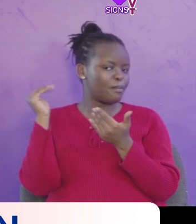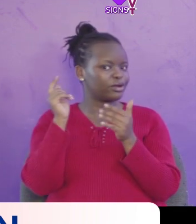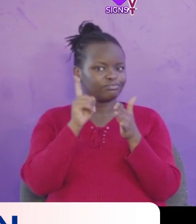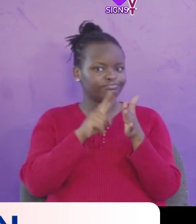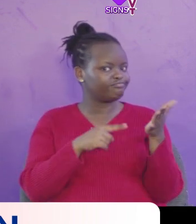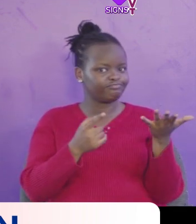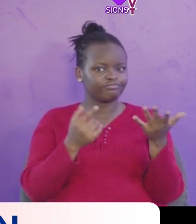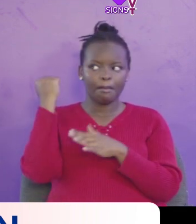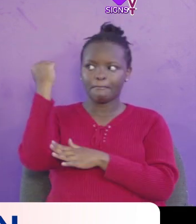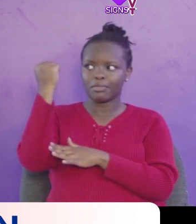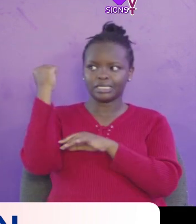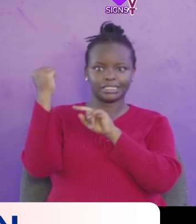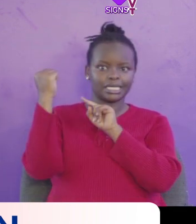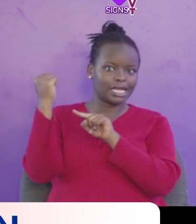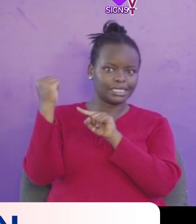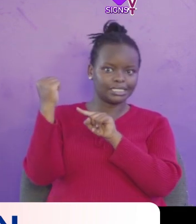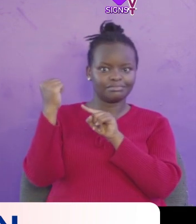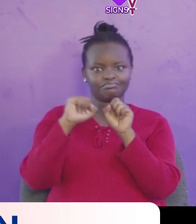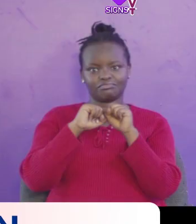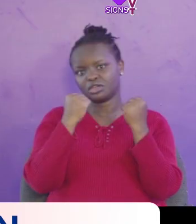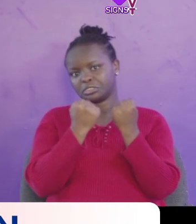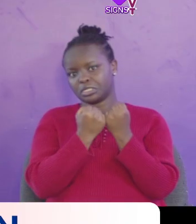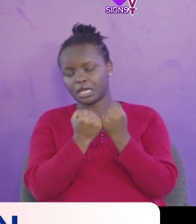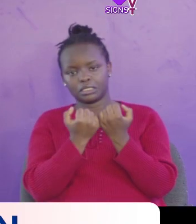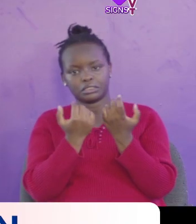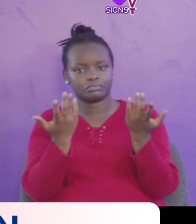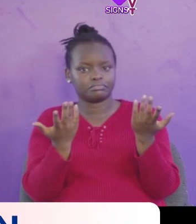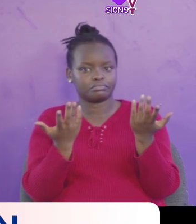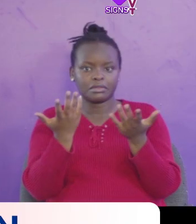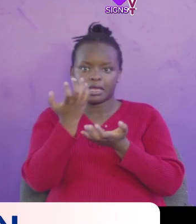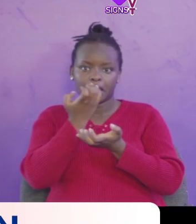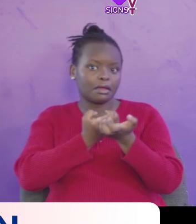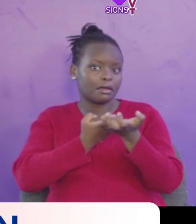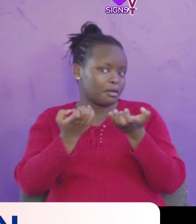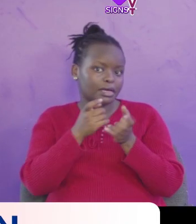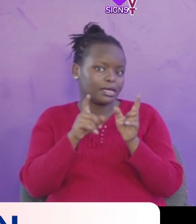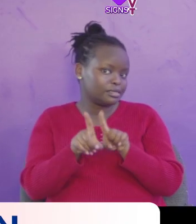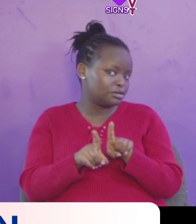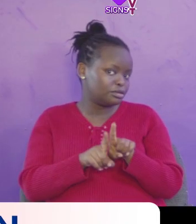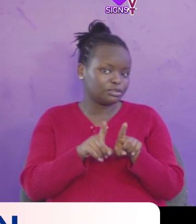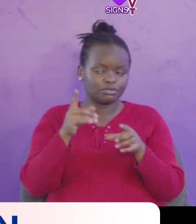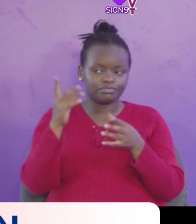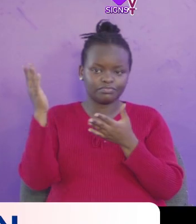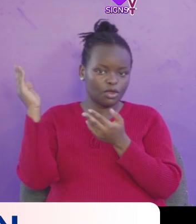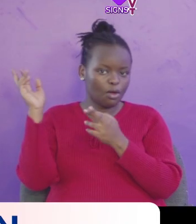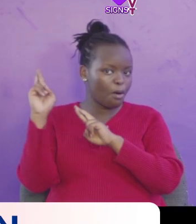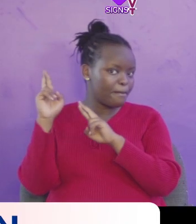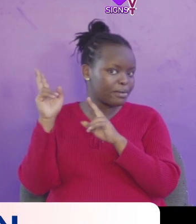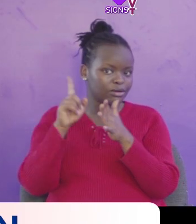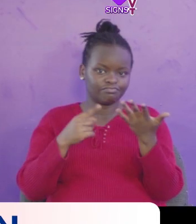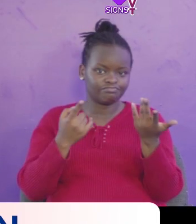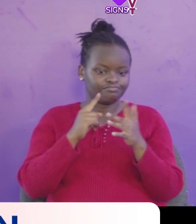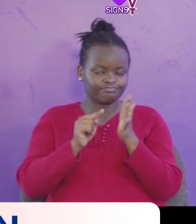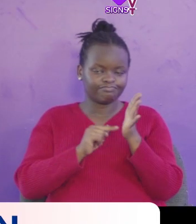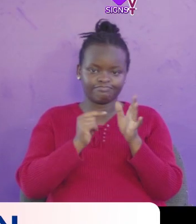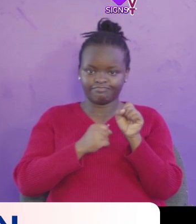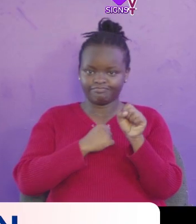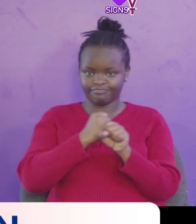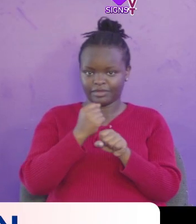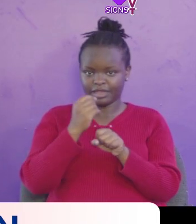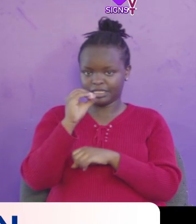especially politically, socially, maybe economically, what you're looking forward to this year on